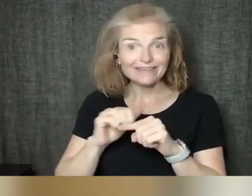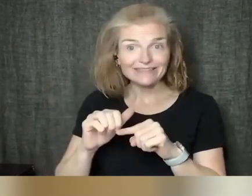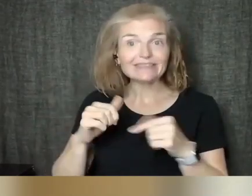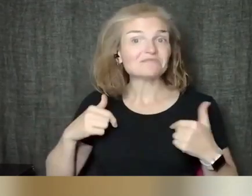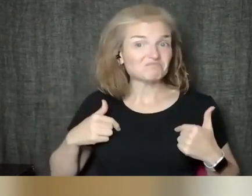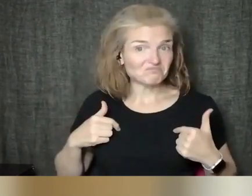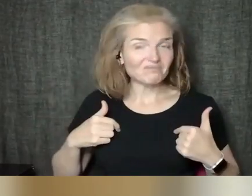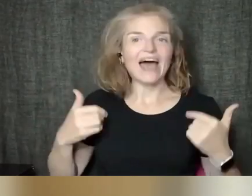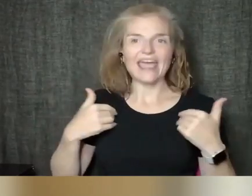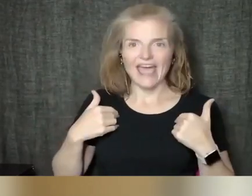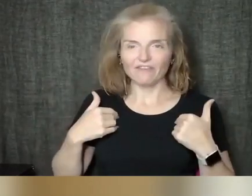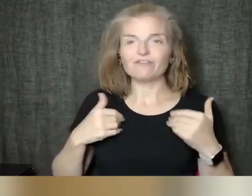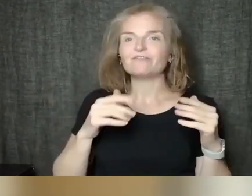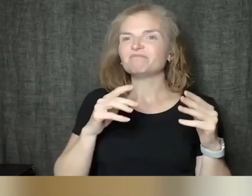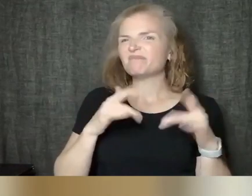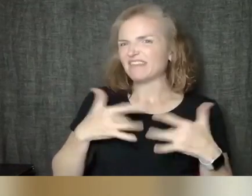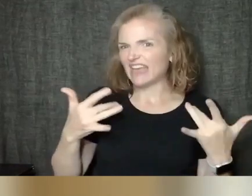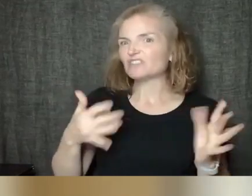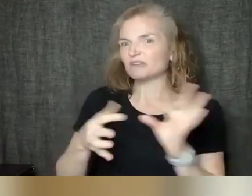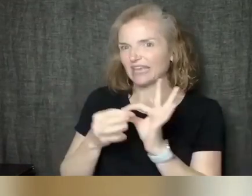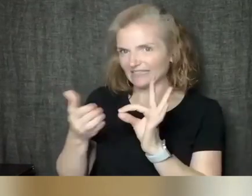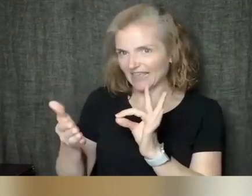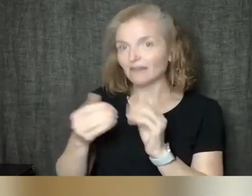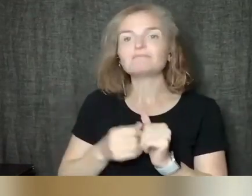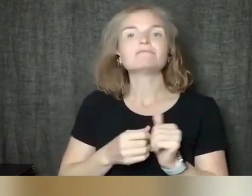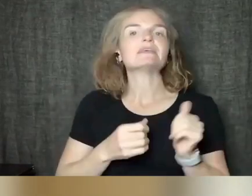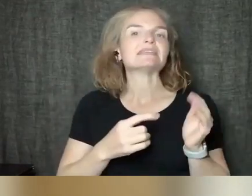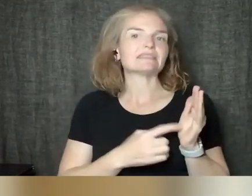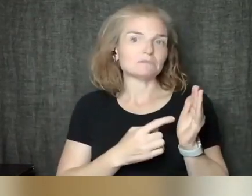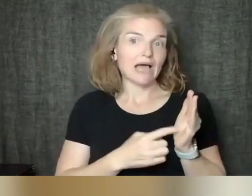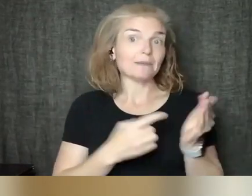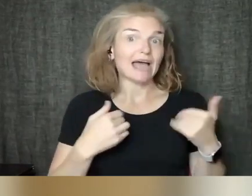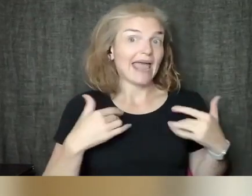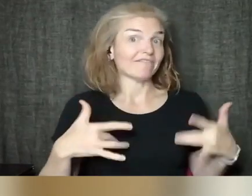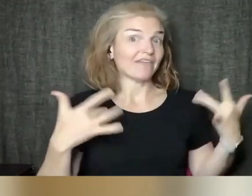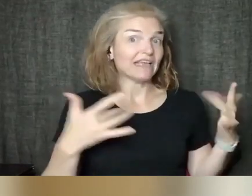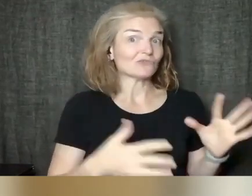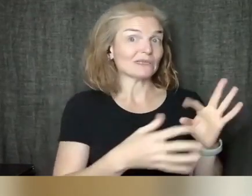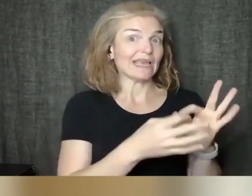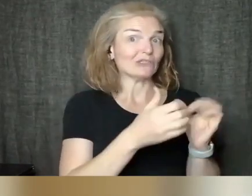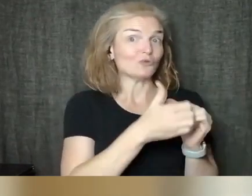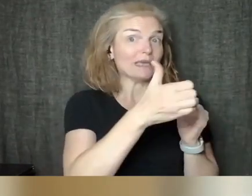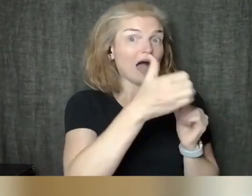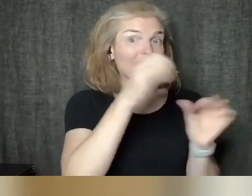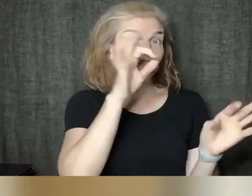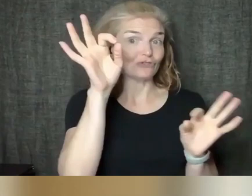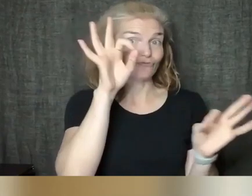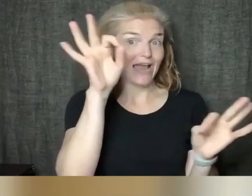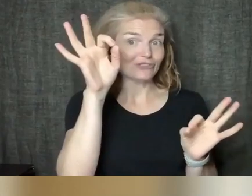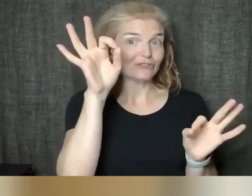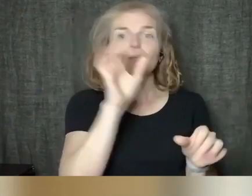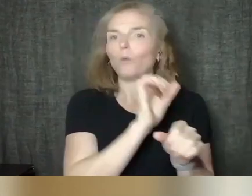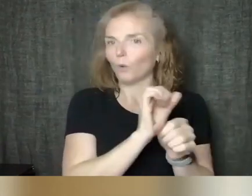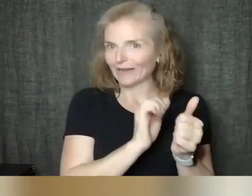jhana practices, some retreats based upon beyond distraction, working with thought, some retreats that are based